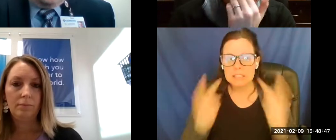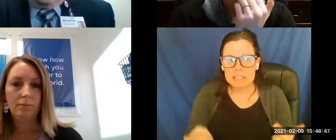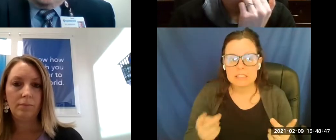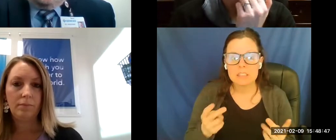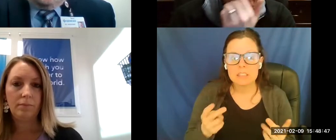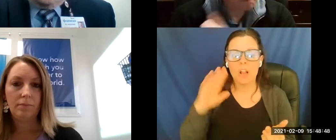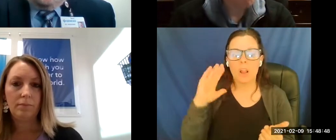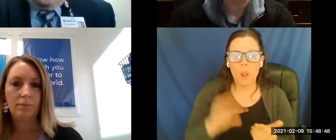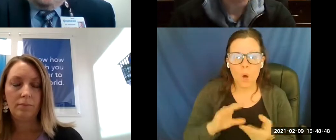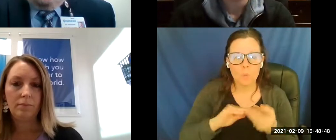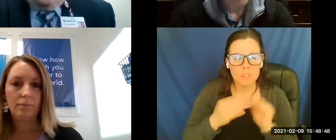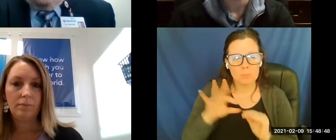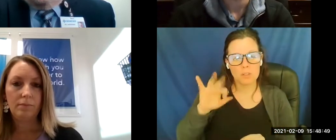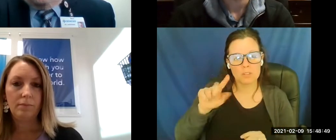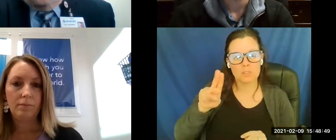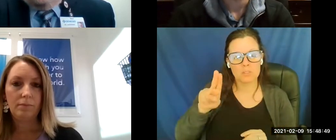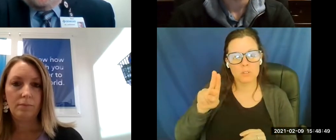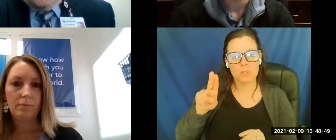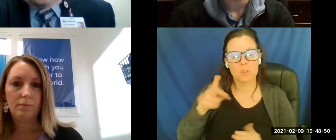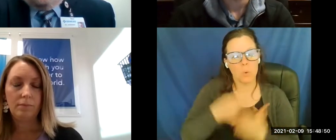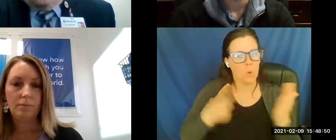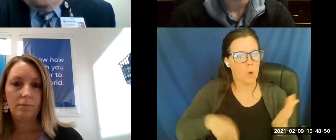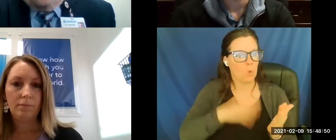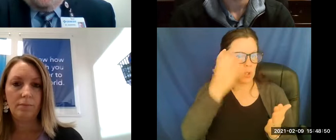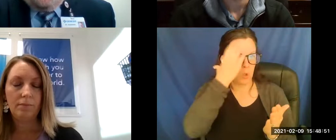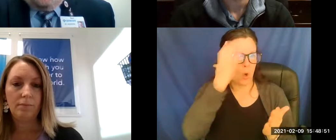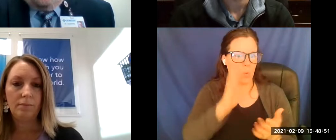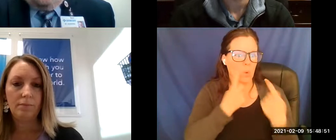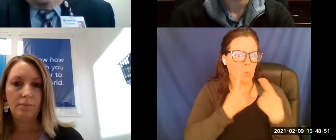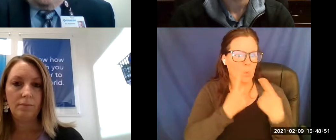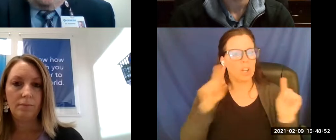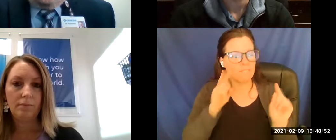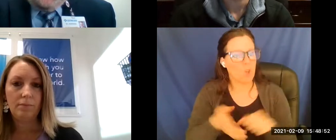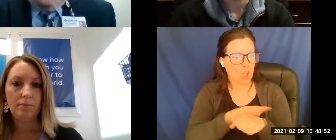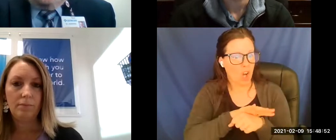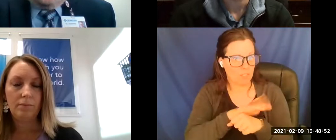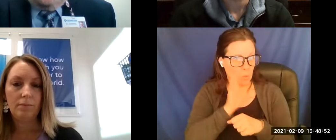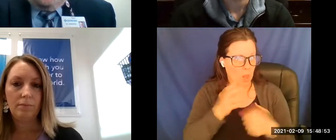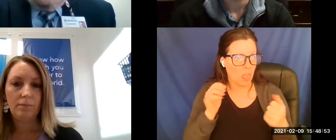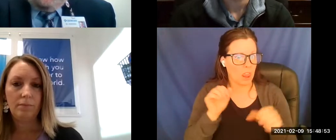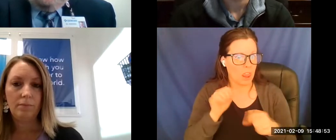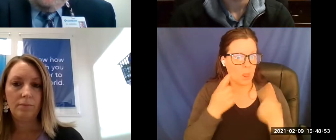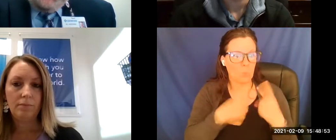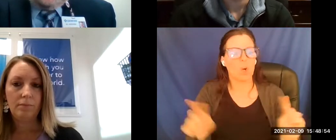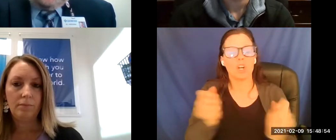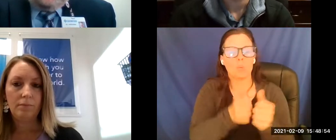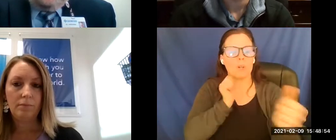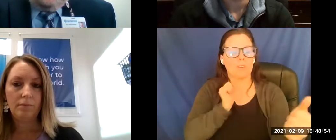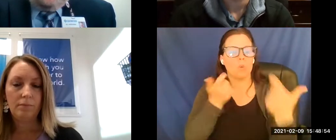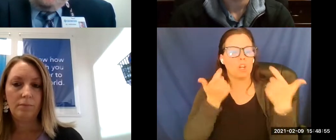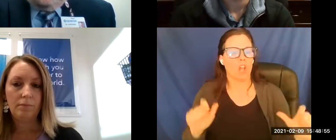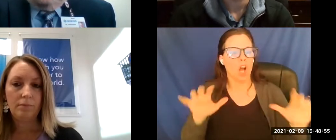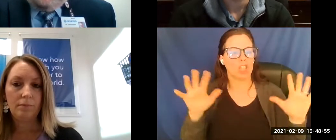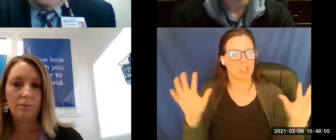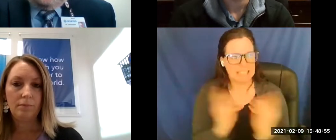flu season is what we know will work for COVID and has worked for COVID. When we avoid large gatherings, when we wear our masks, and when